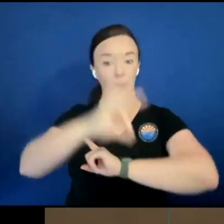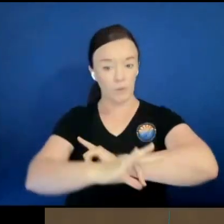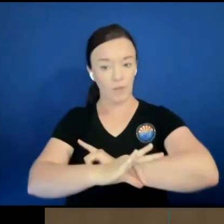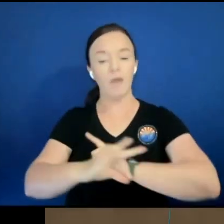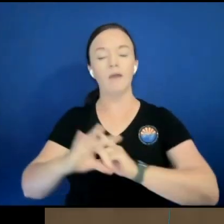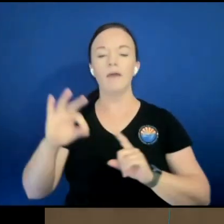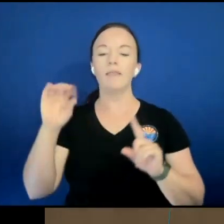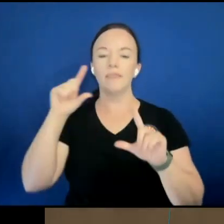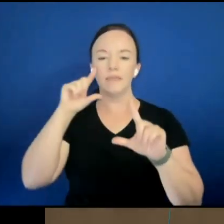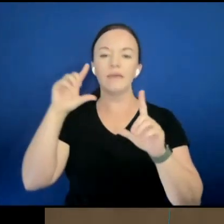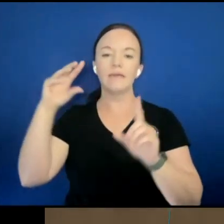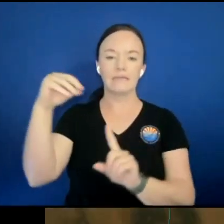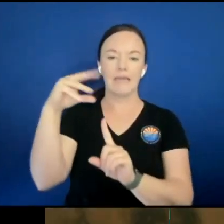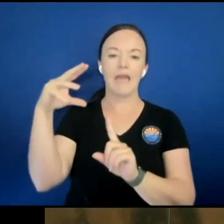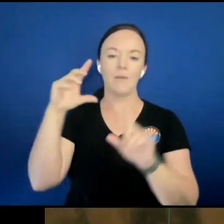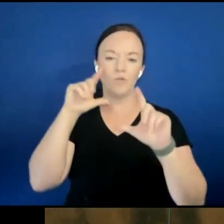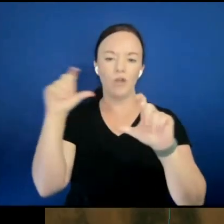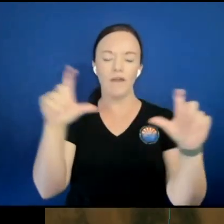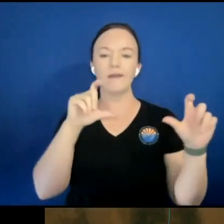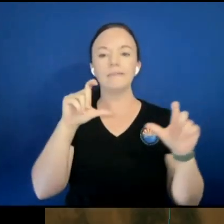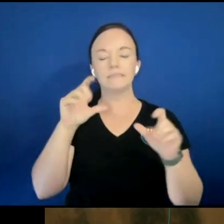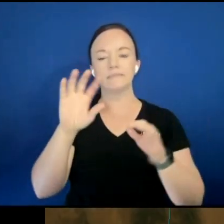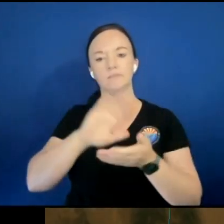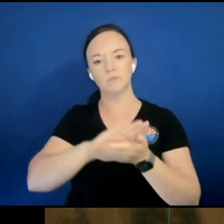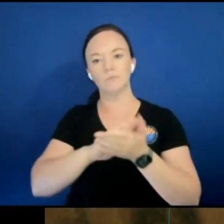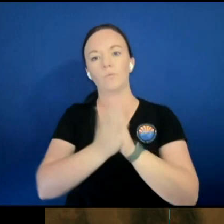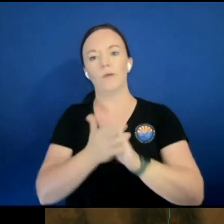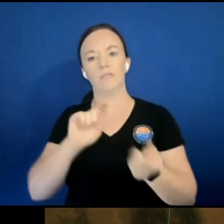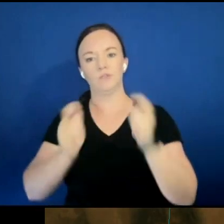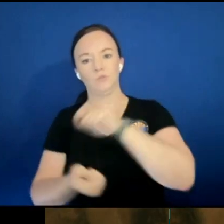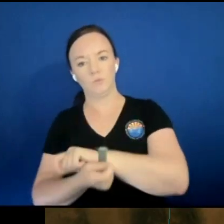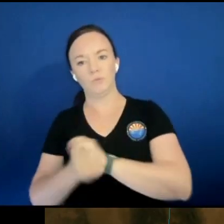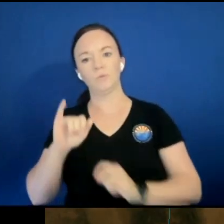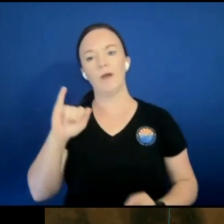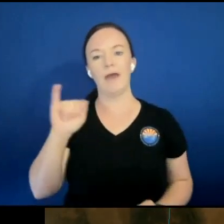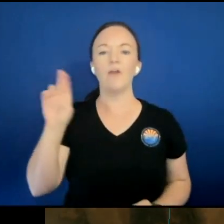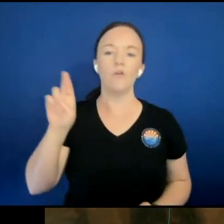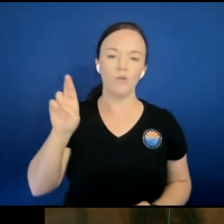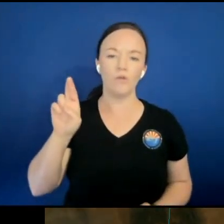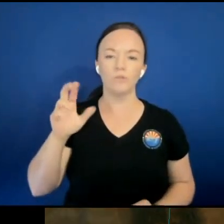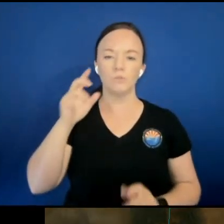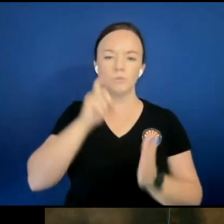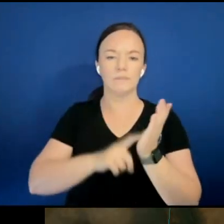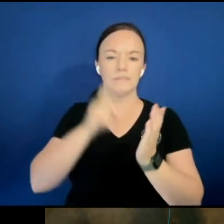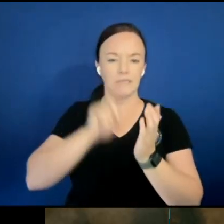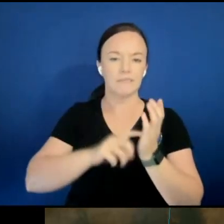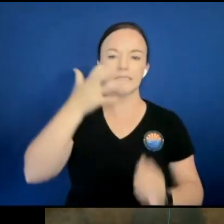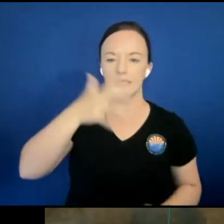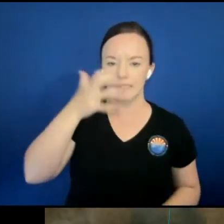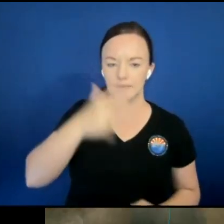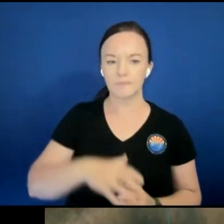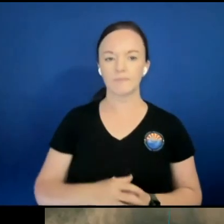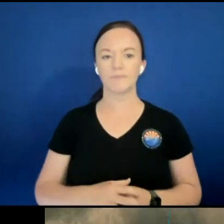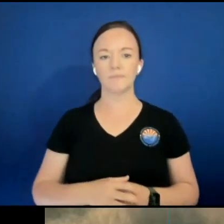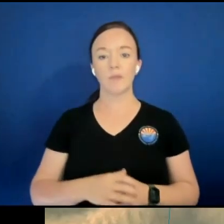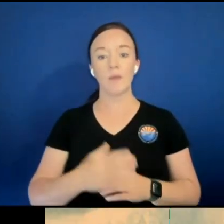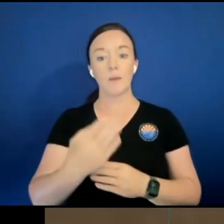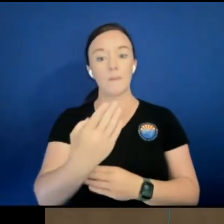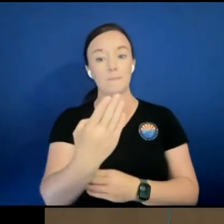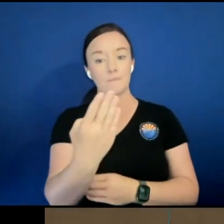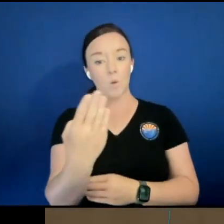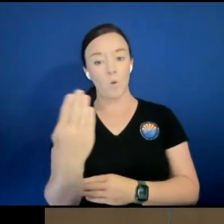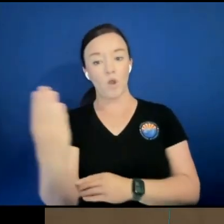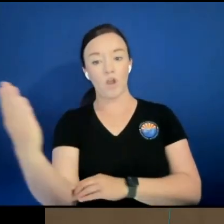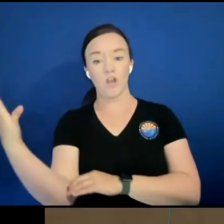infrared sensing, which senses heat coming from the earth. So you can see in the late morning and into the afternoon,